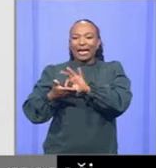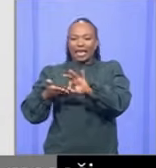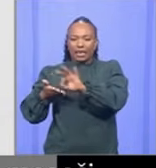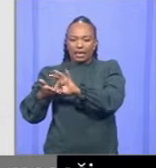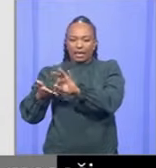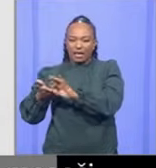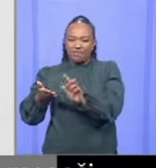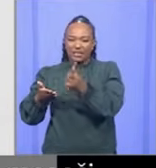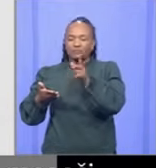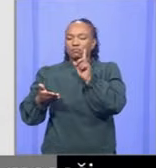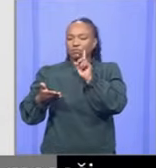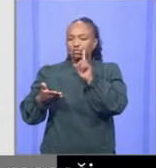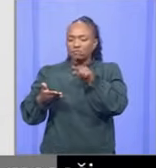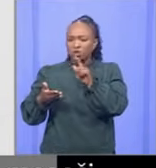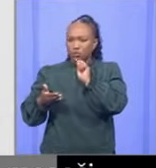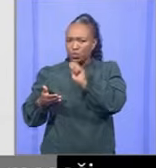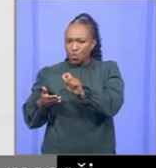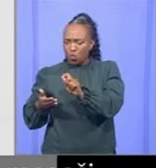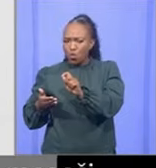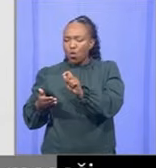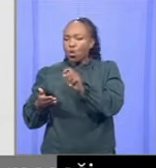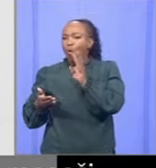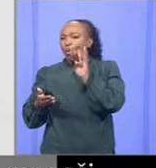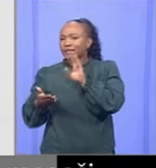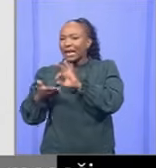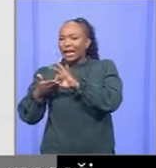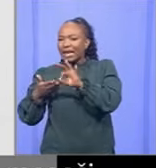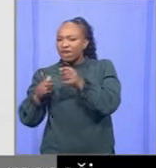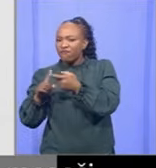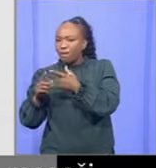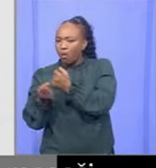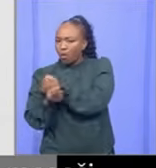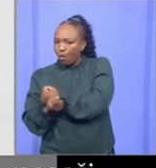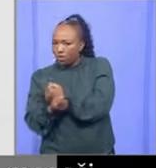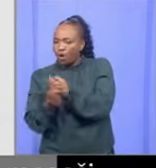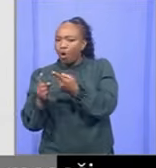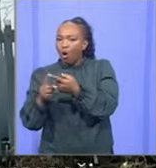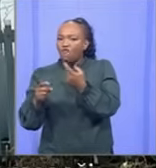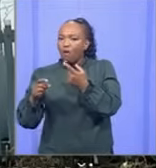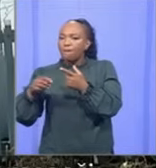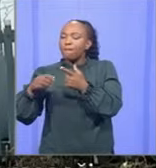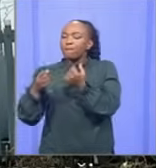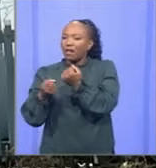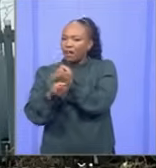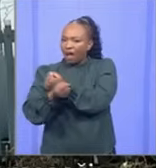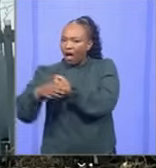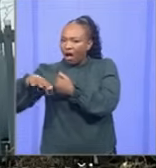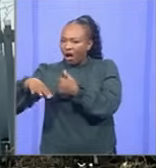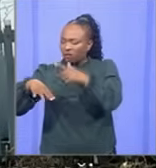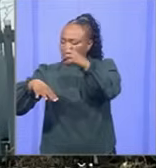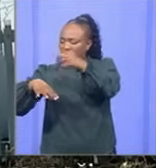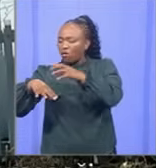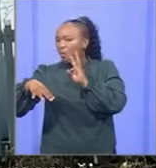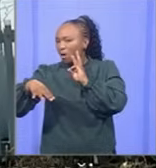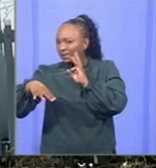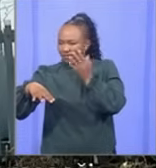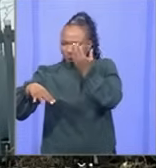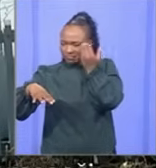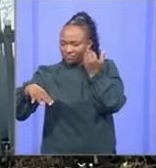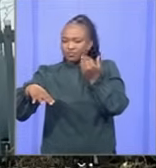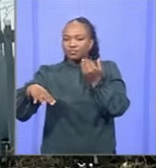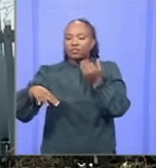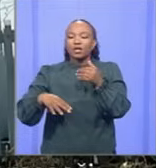bona gore sentle a ke metsi a dikaraka tanga le bese kgotsa a nna le tsega tsa mo dijo tse. Magalisotha ga ya tshwaela mo kopong ya dikgang